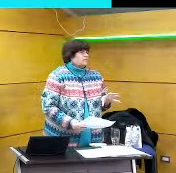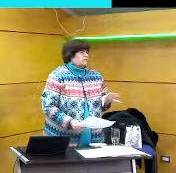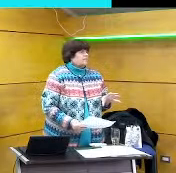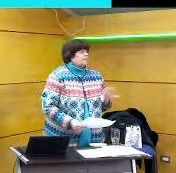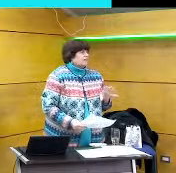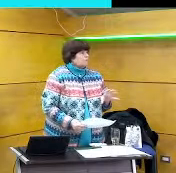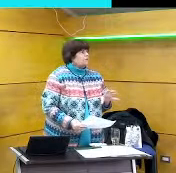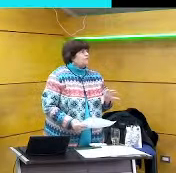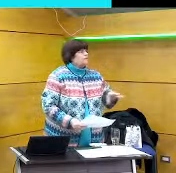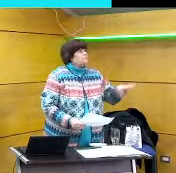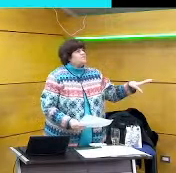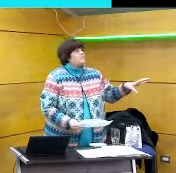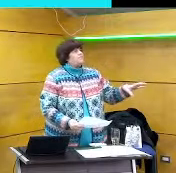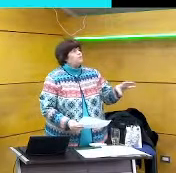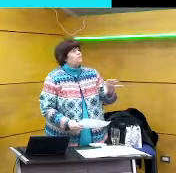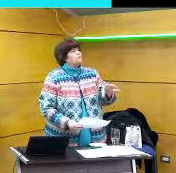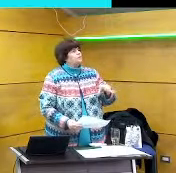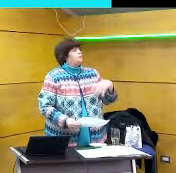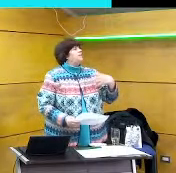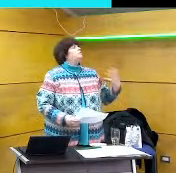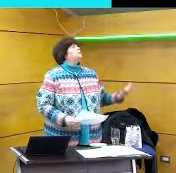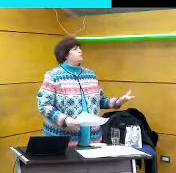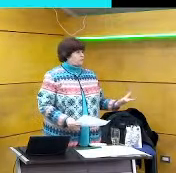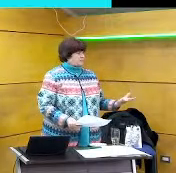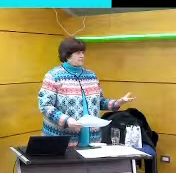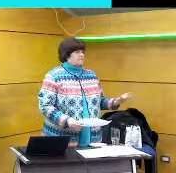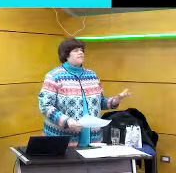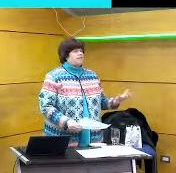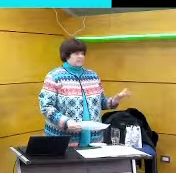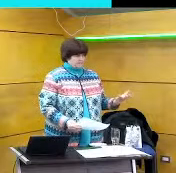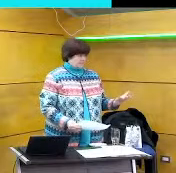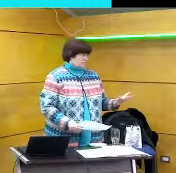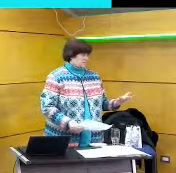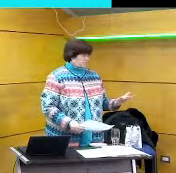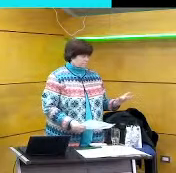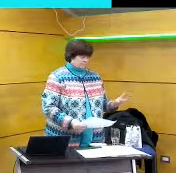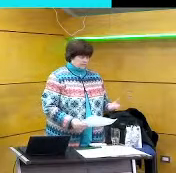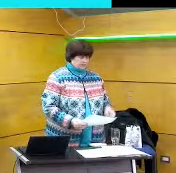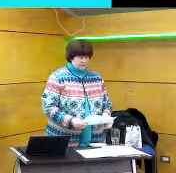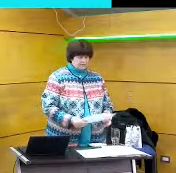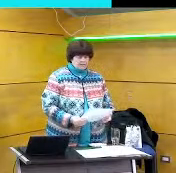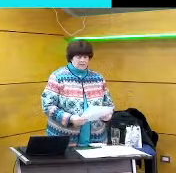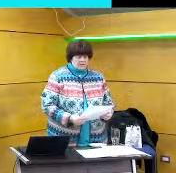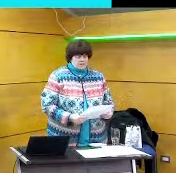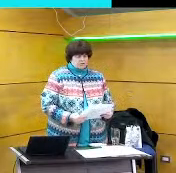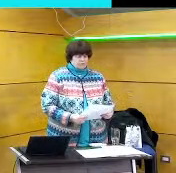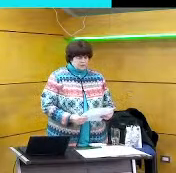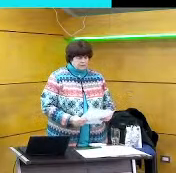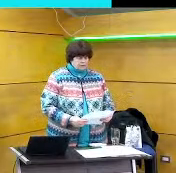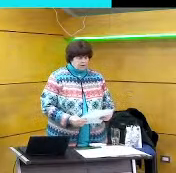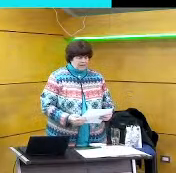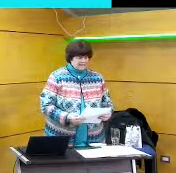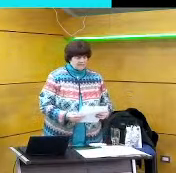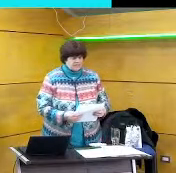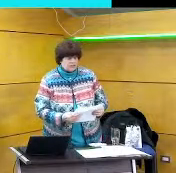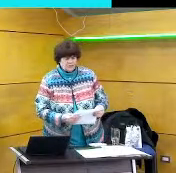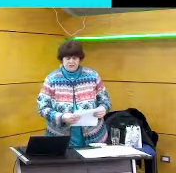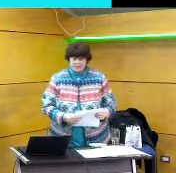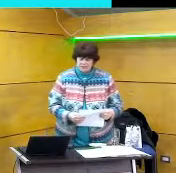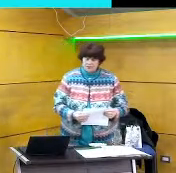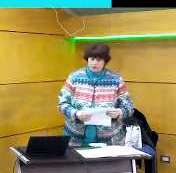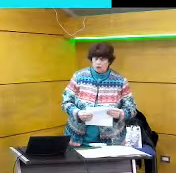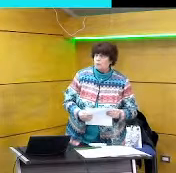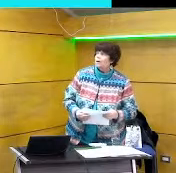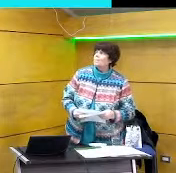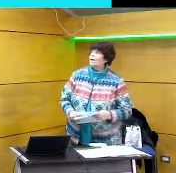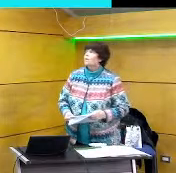I selected a couple of them to take you through introducing the idea, okay? So first of all, as the teacher, you